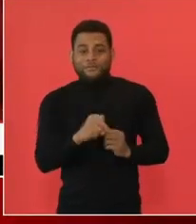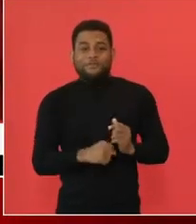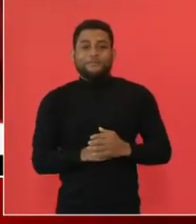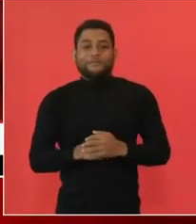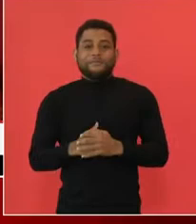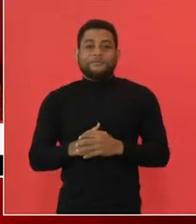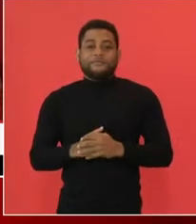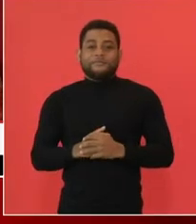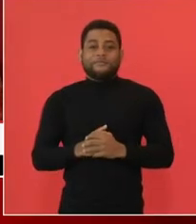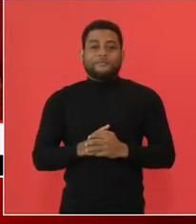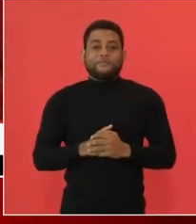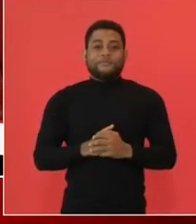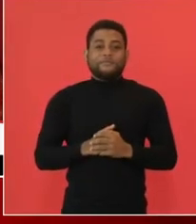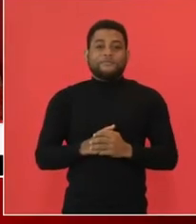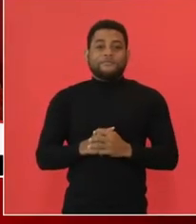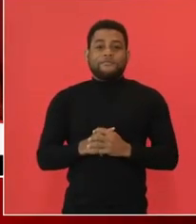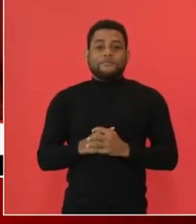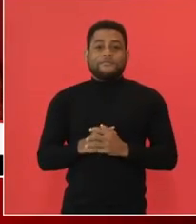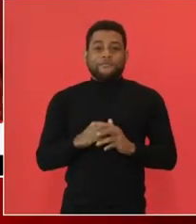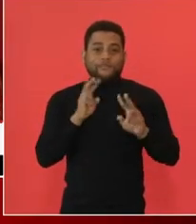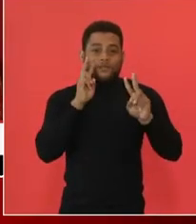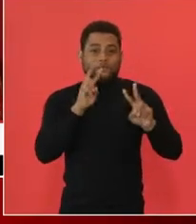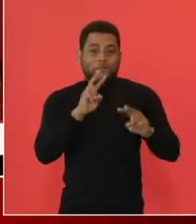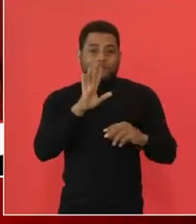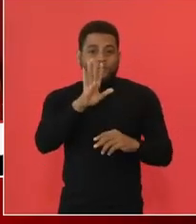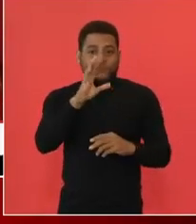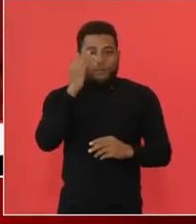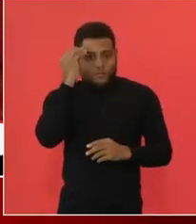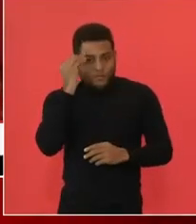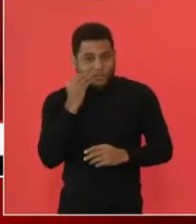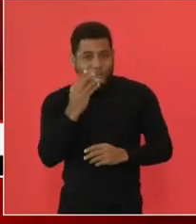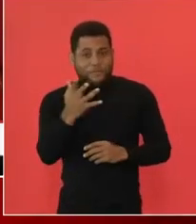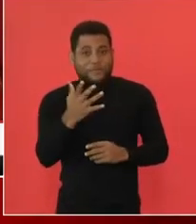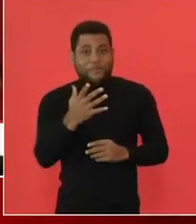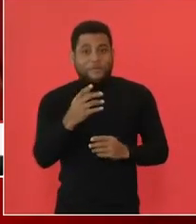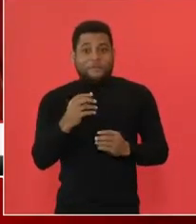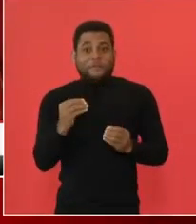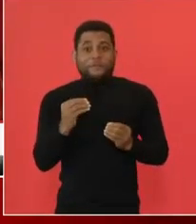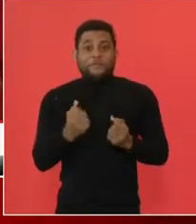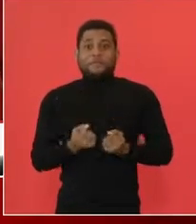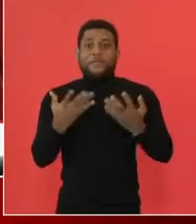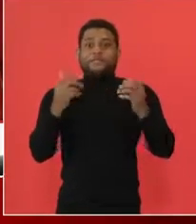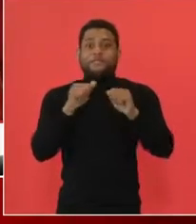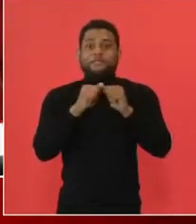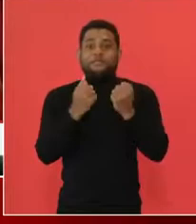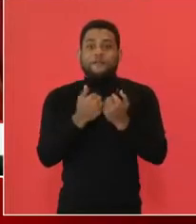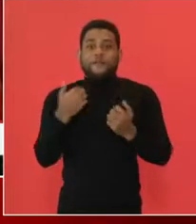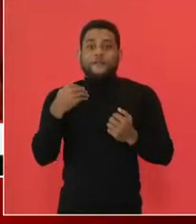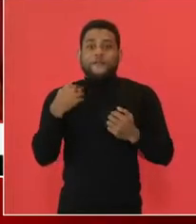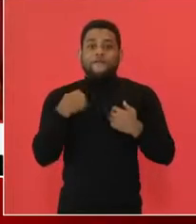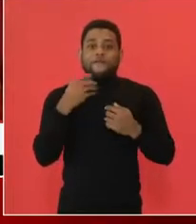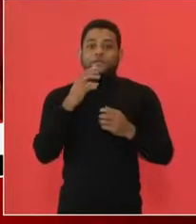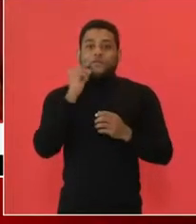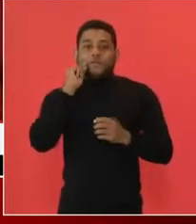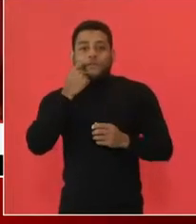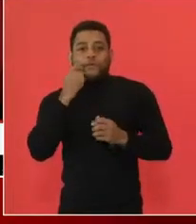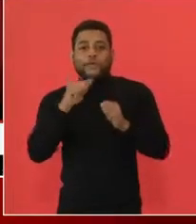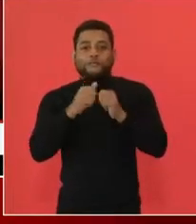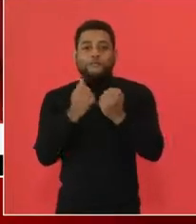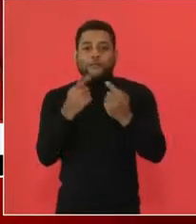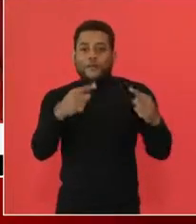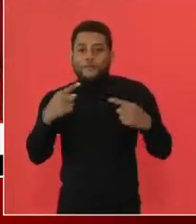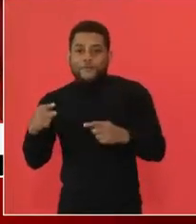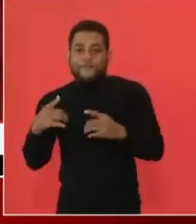say that many agencies have fun events going on this week, although it's always fun at work, I think. Work is